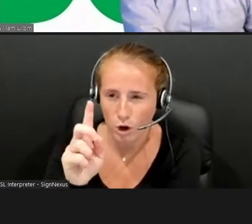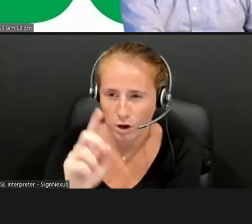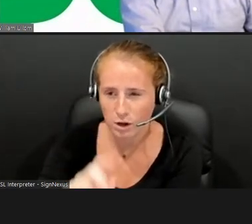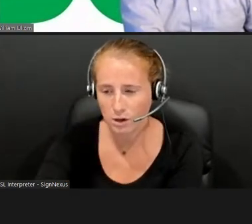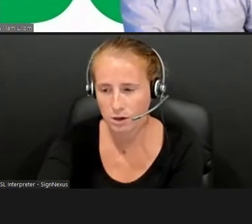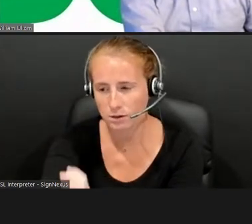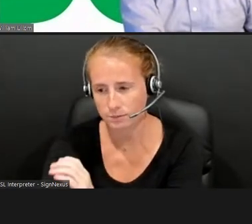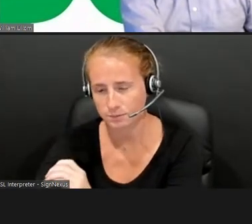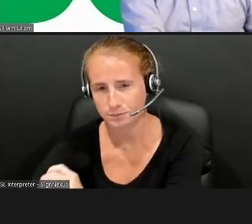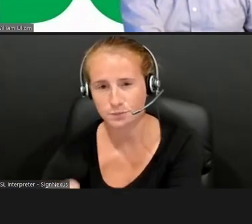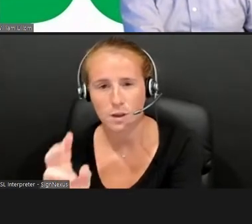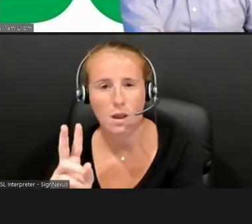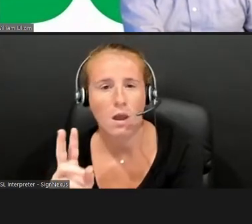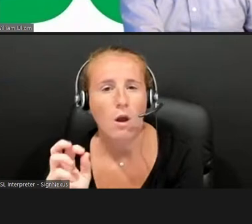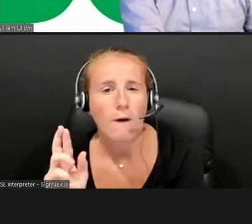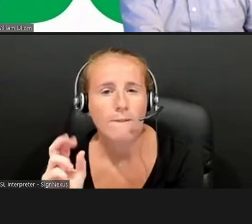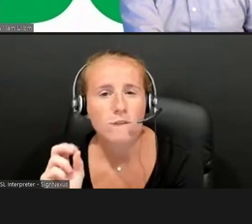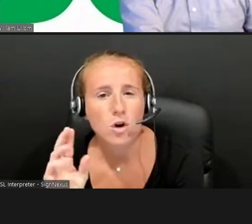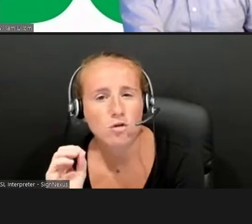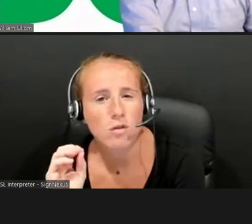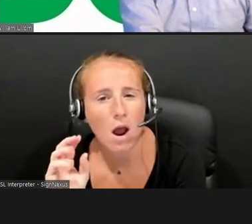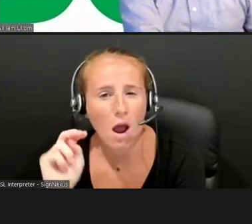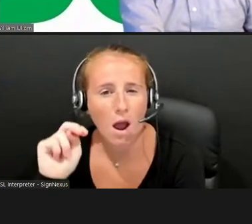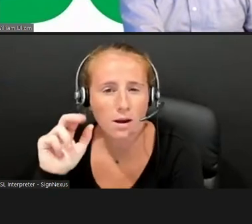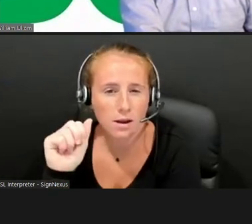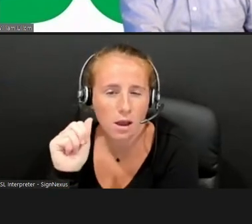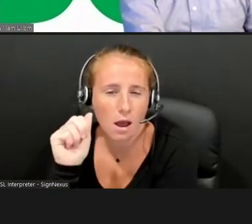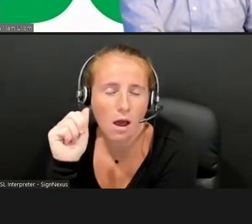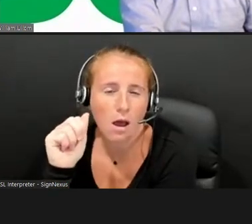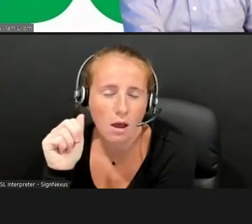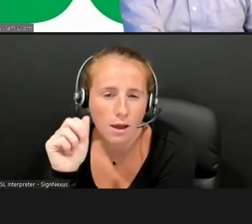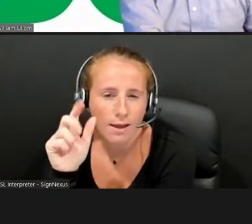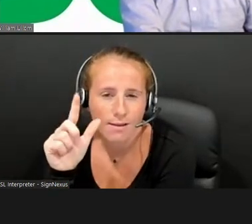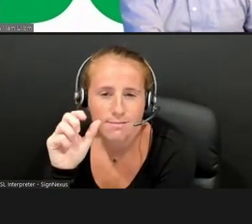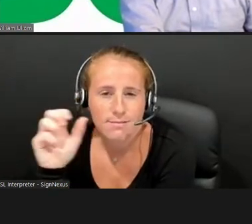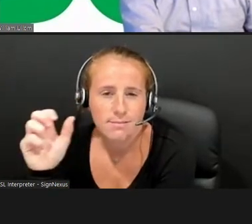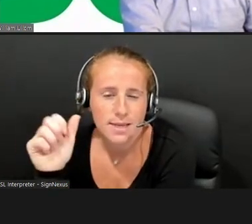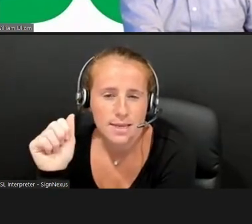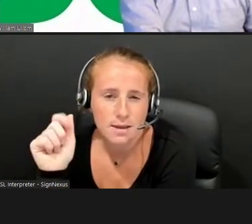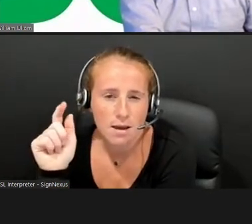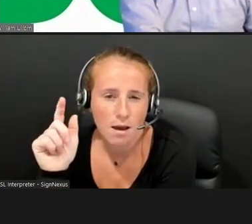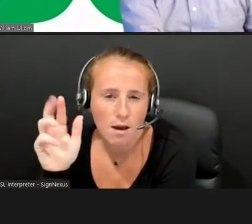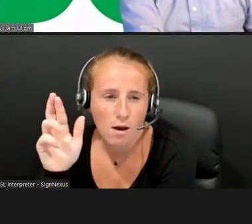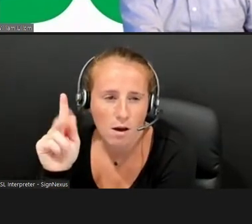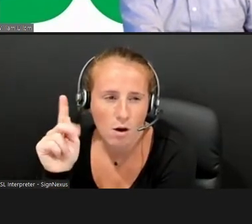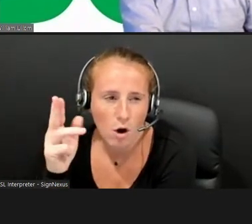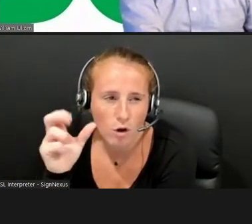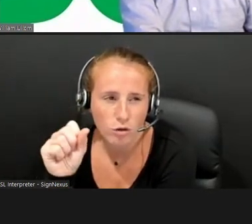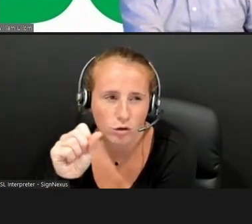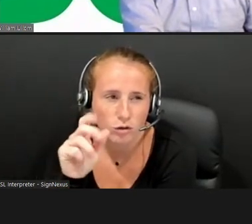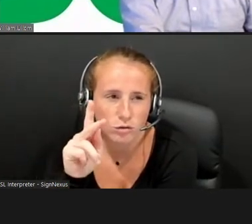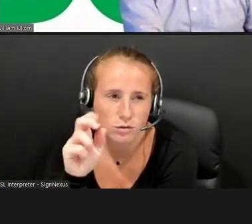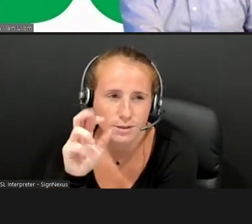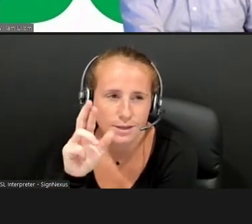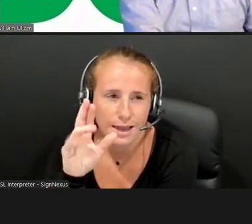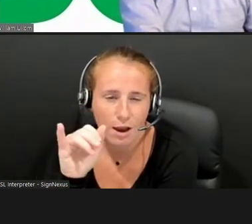Veronica Mosey Lee Arthurs Kerry Flaherty